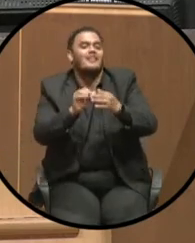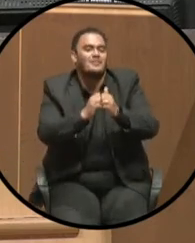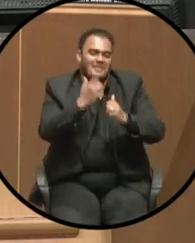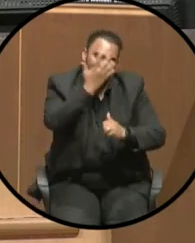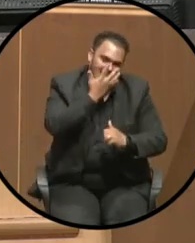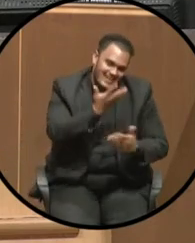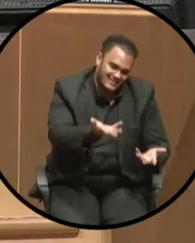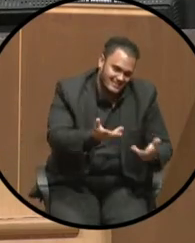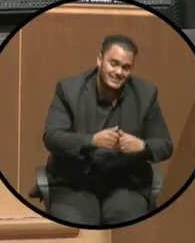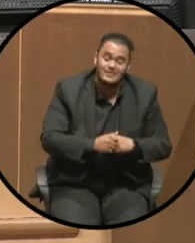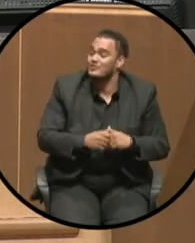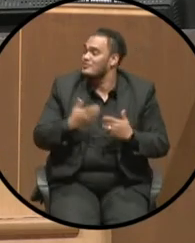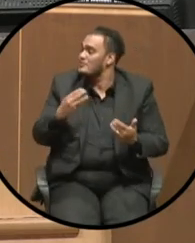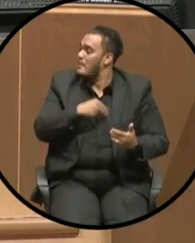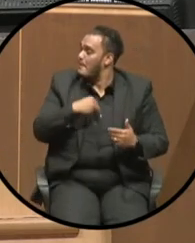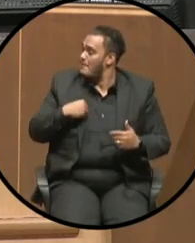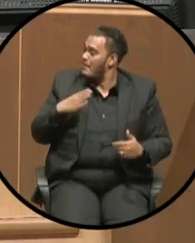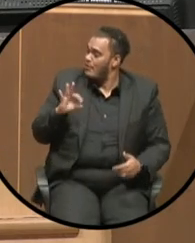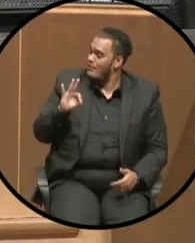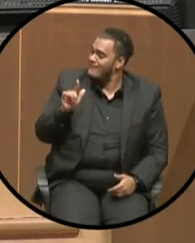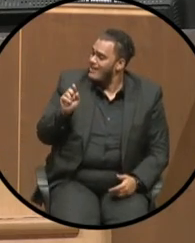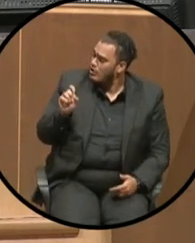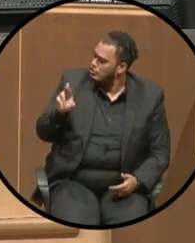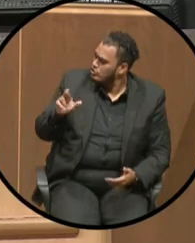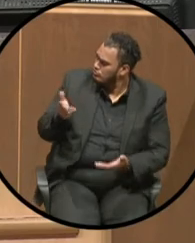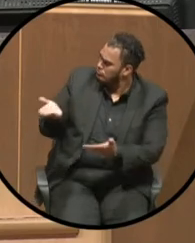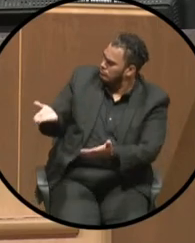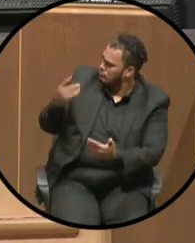Member Felder on this issue.